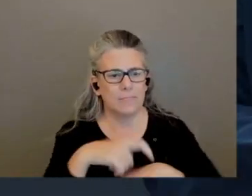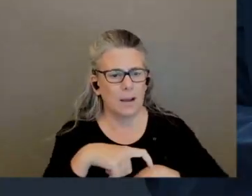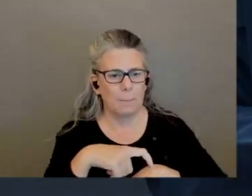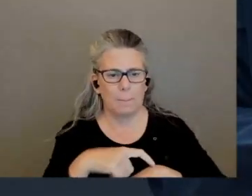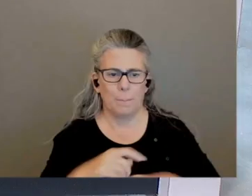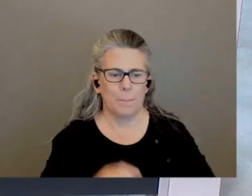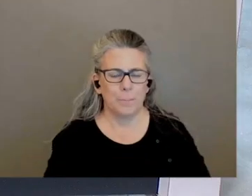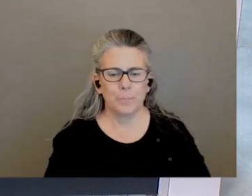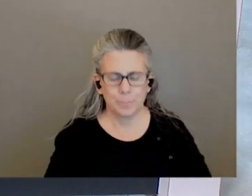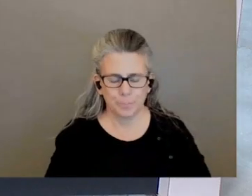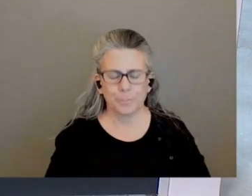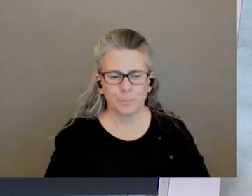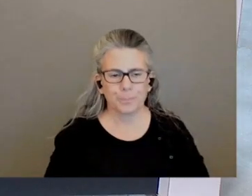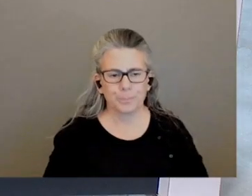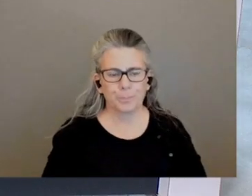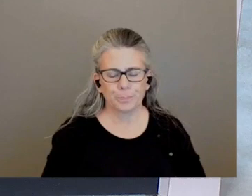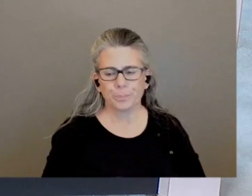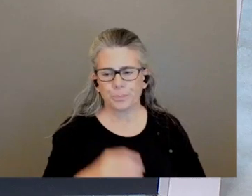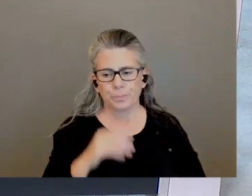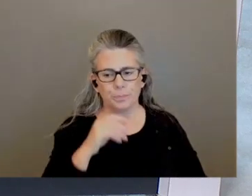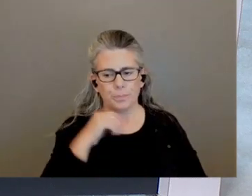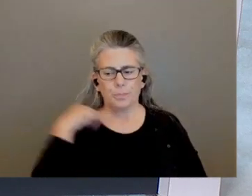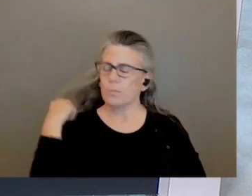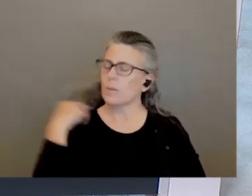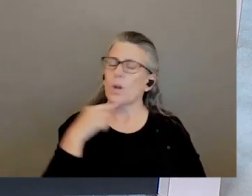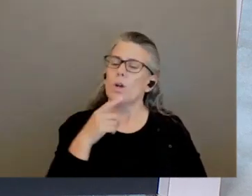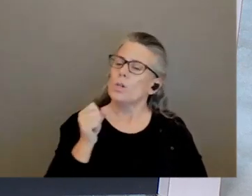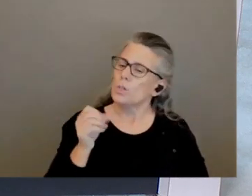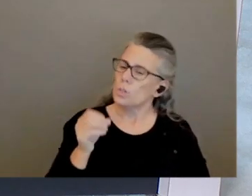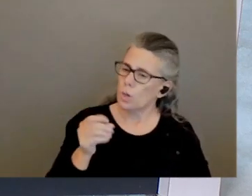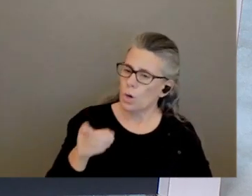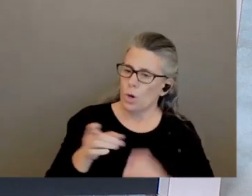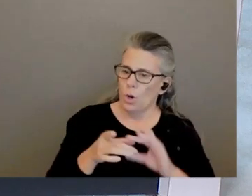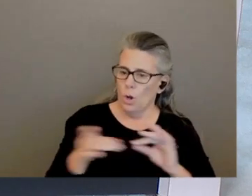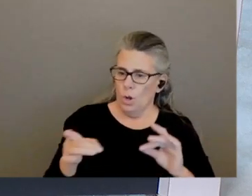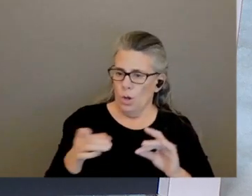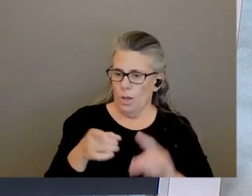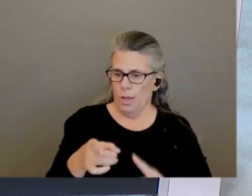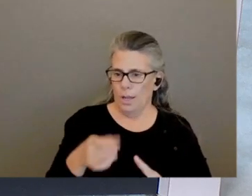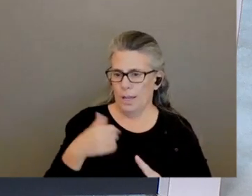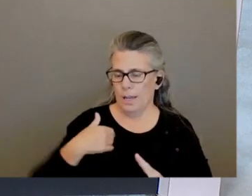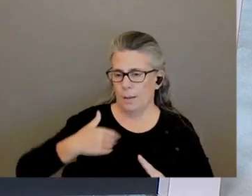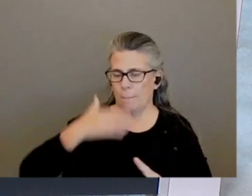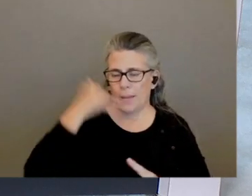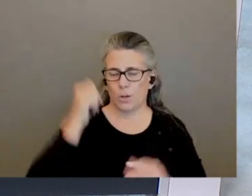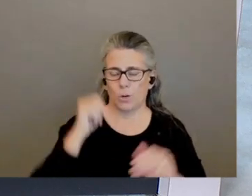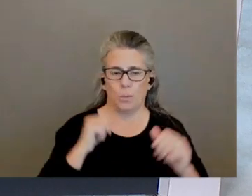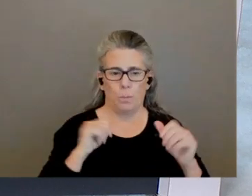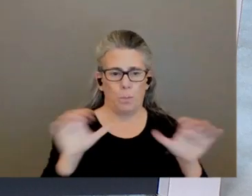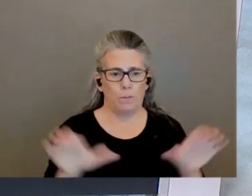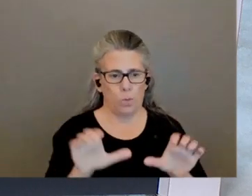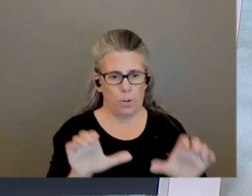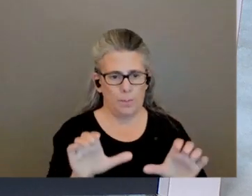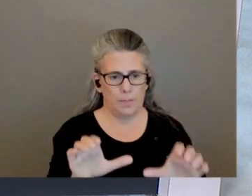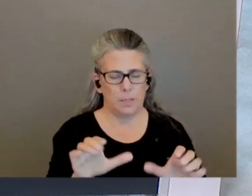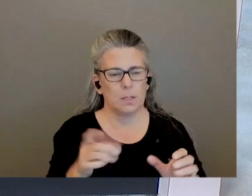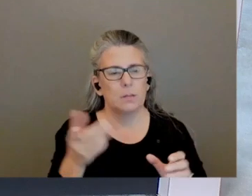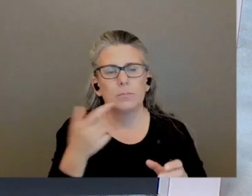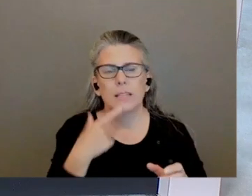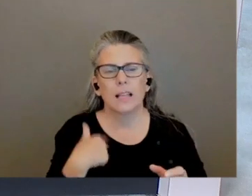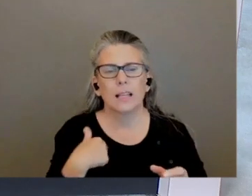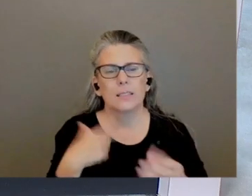So you mentioned this has better performance. Can you talk about that? What are the benchmarks here?